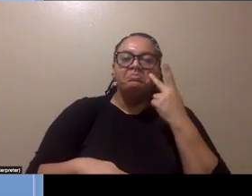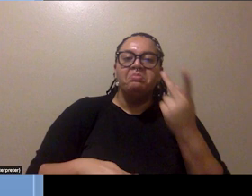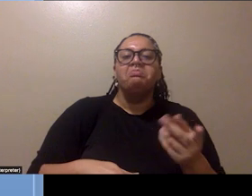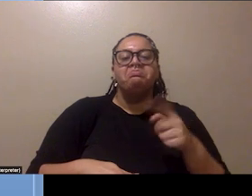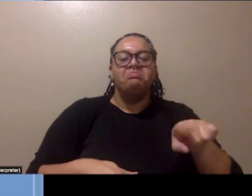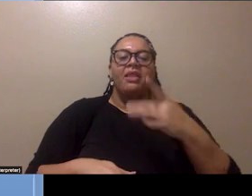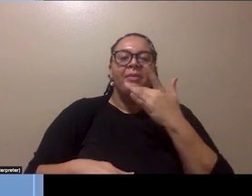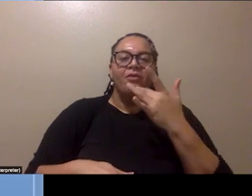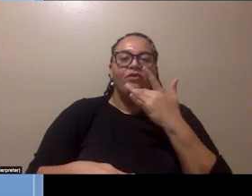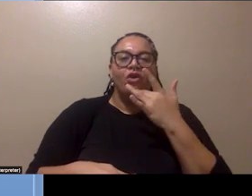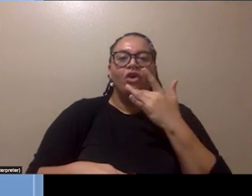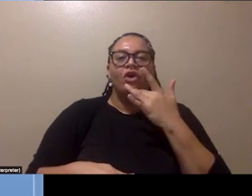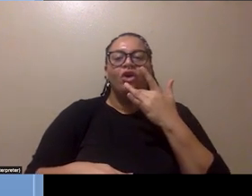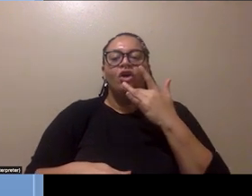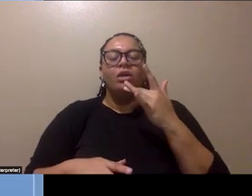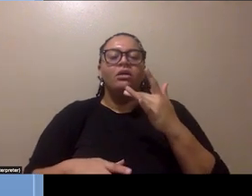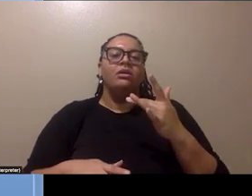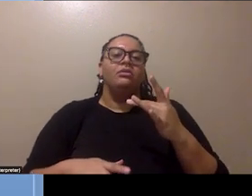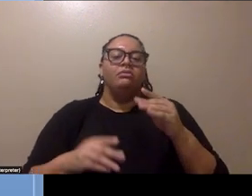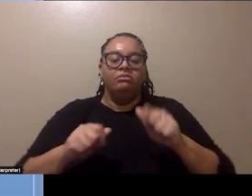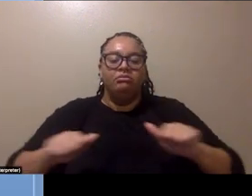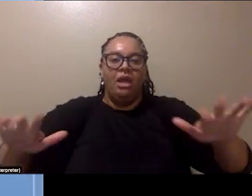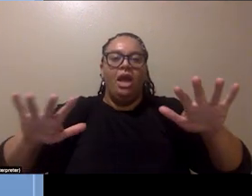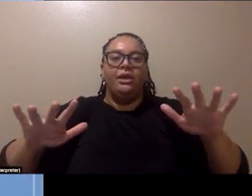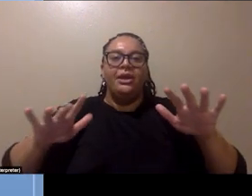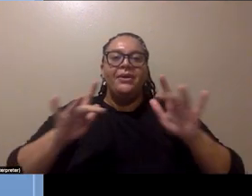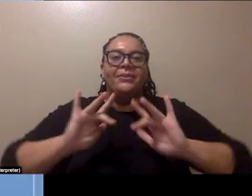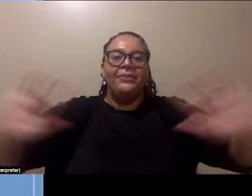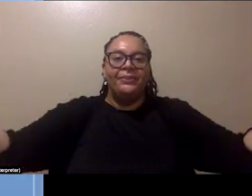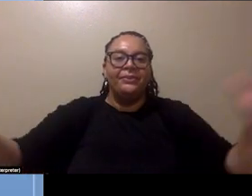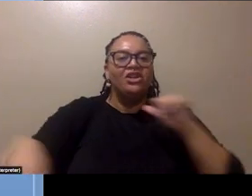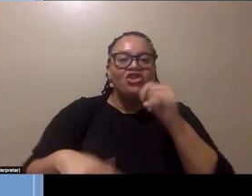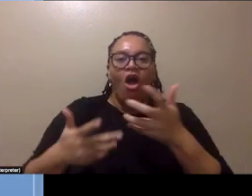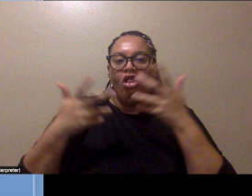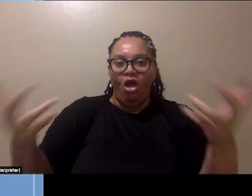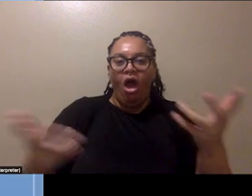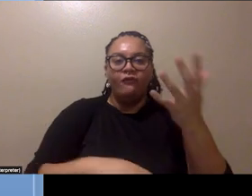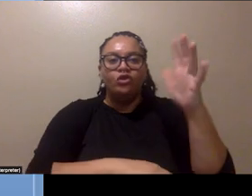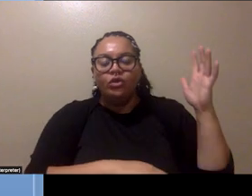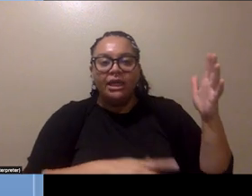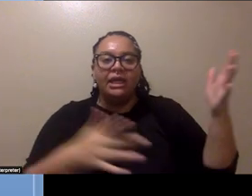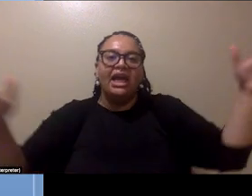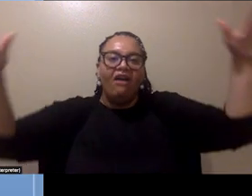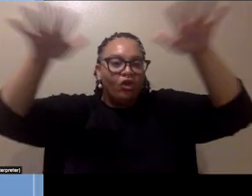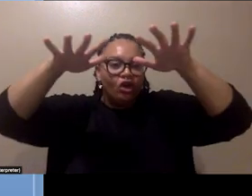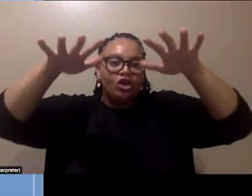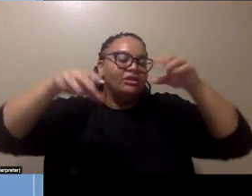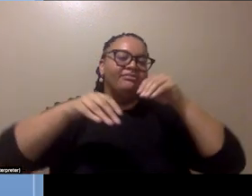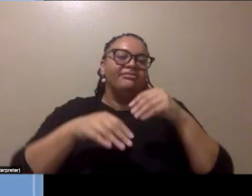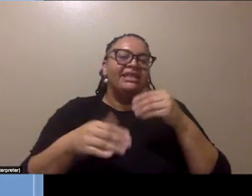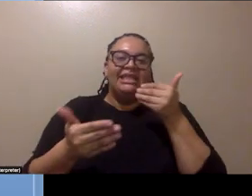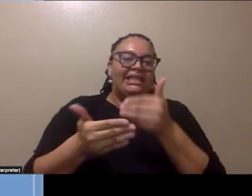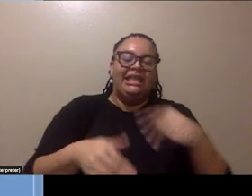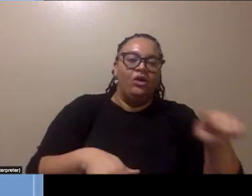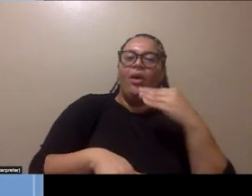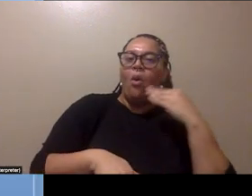meaning they prefer nesting in clear cuts, open fields, areas where there aren't a lot of there's not a lot of tree